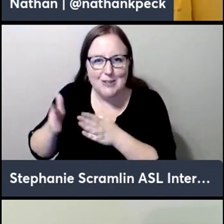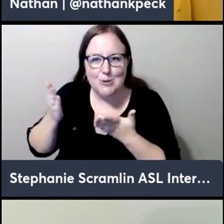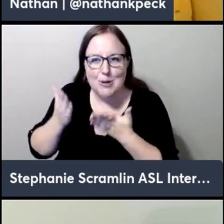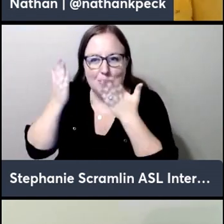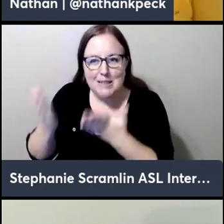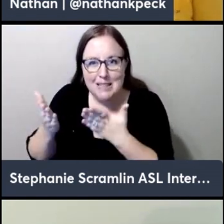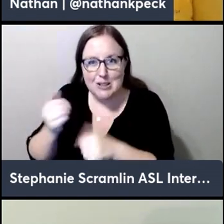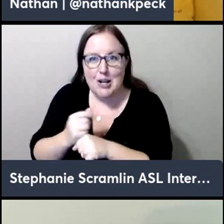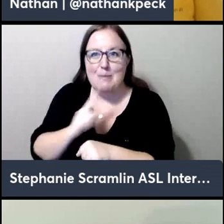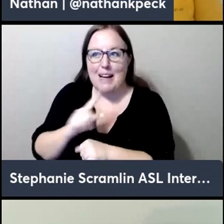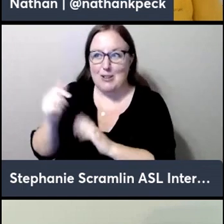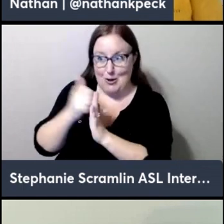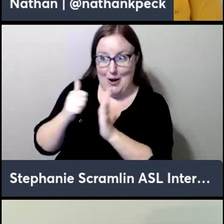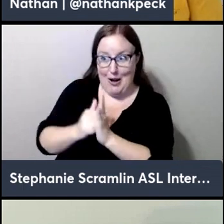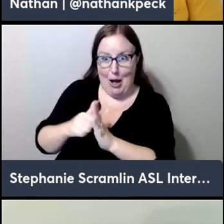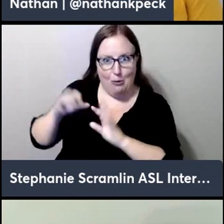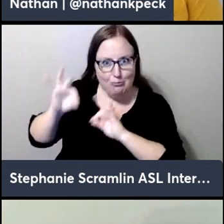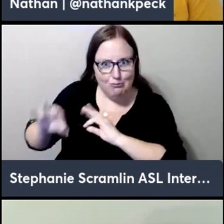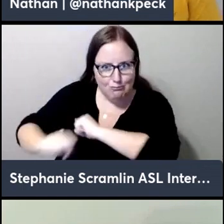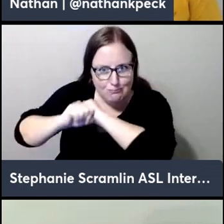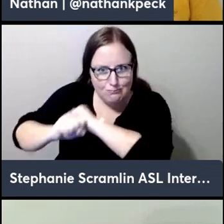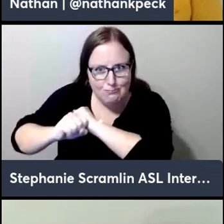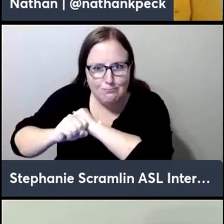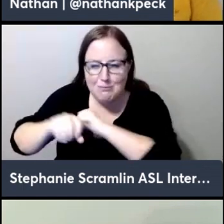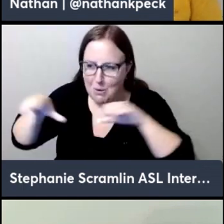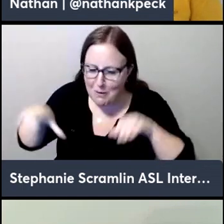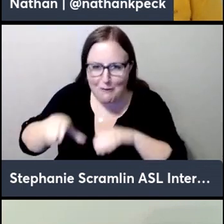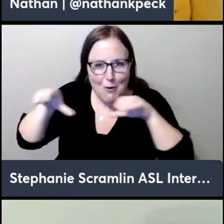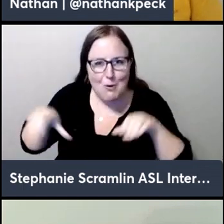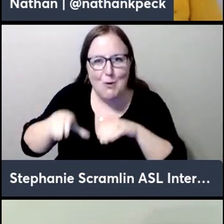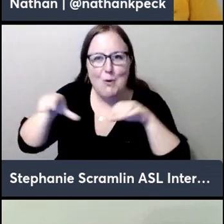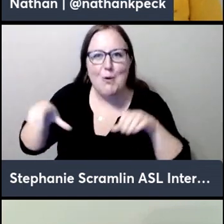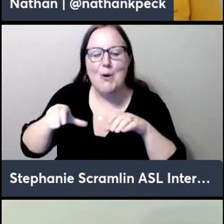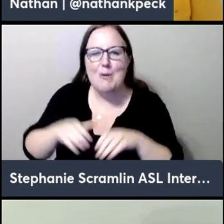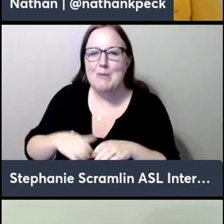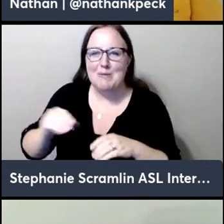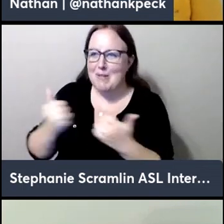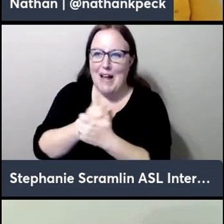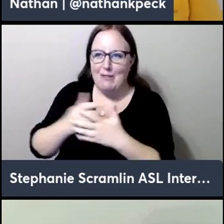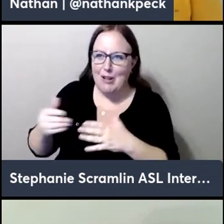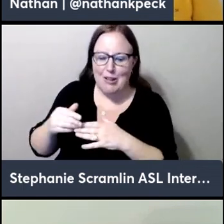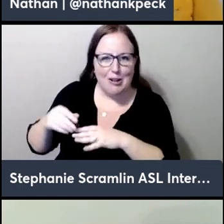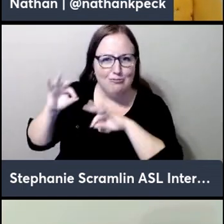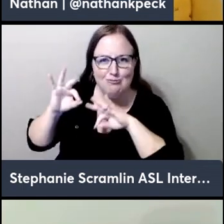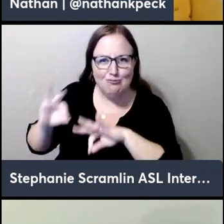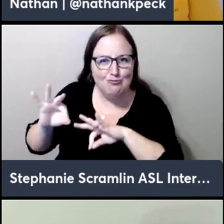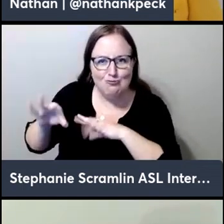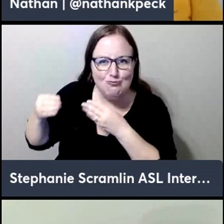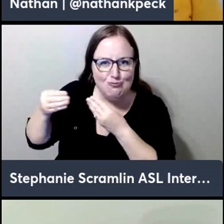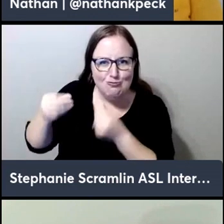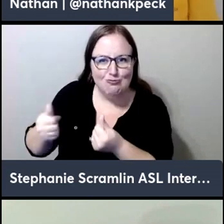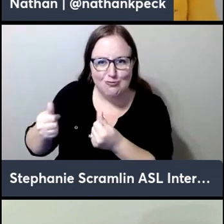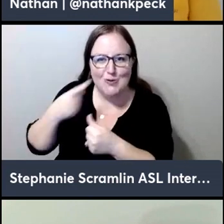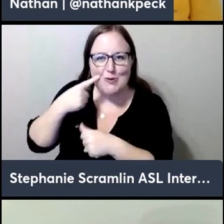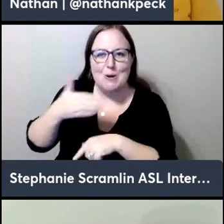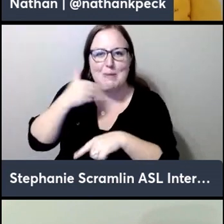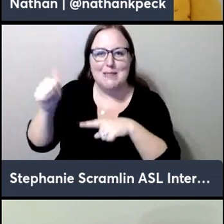sure their account is secure and performant and everything is going really well according to best